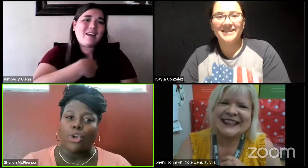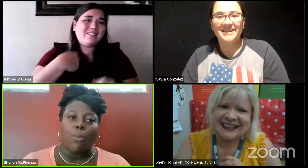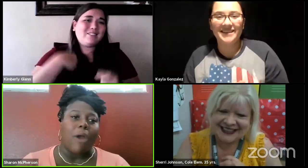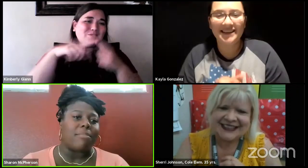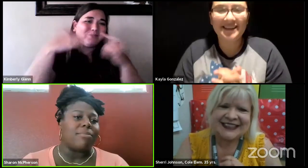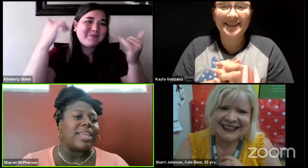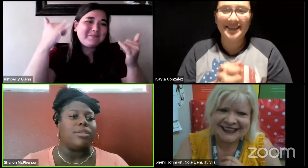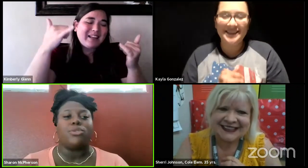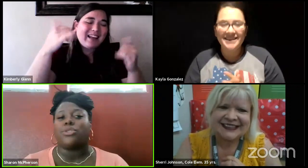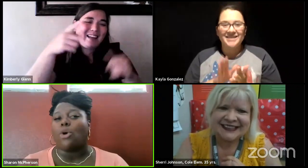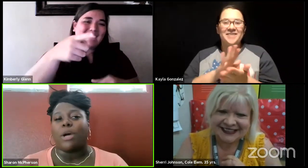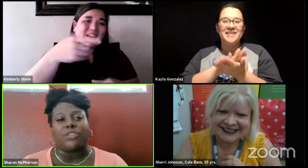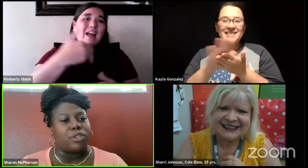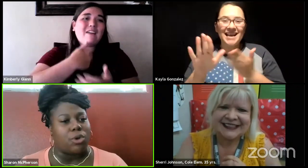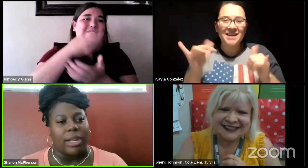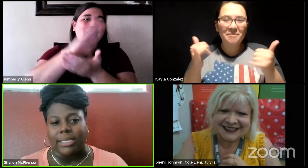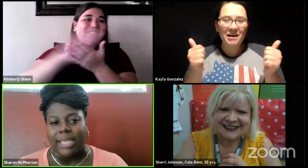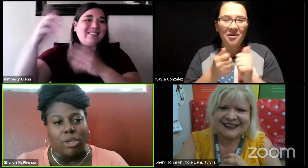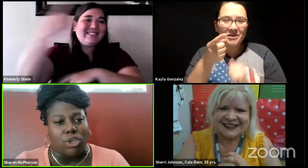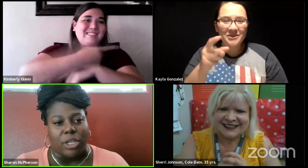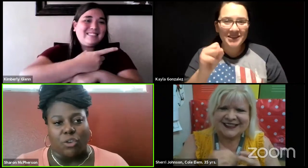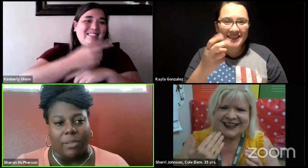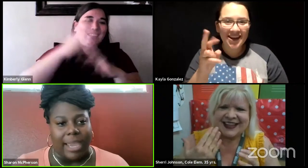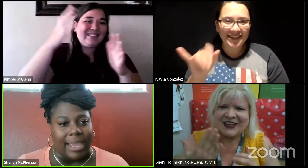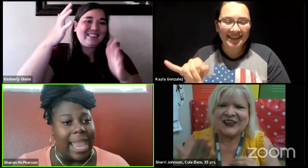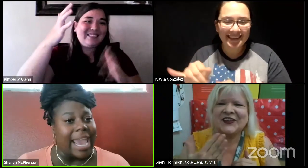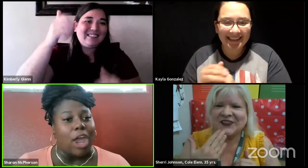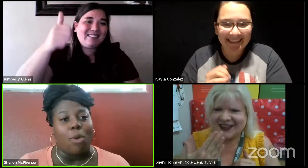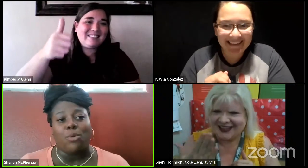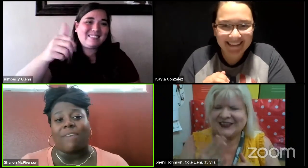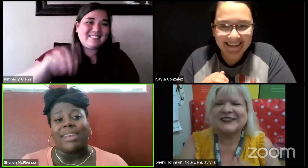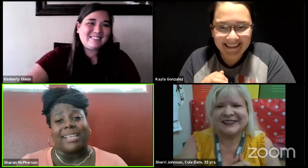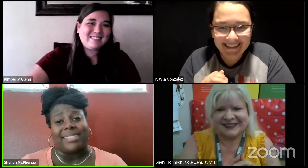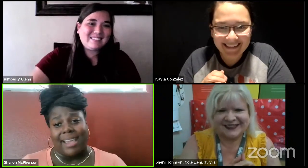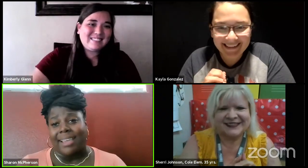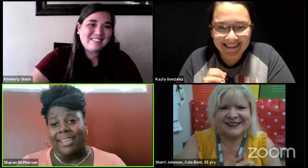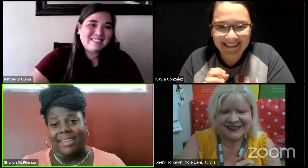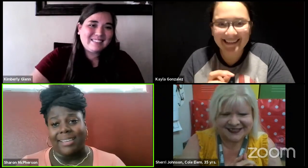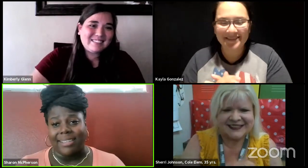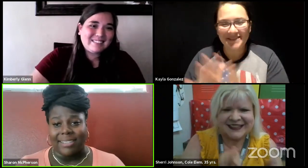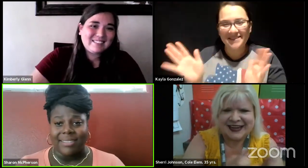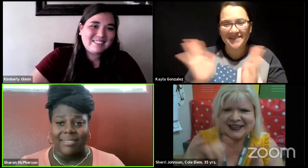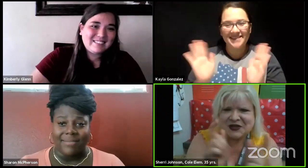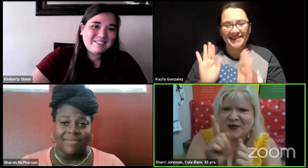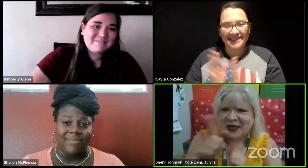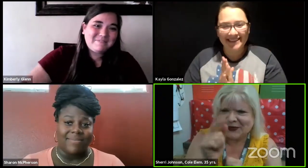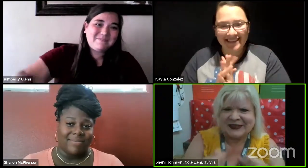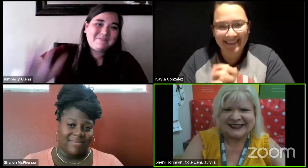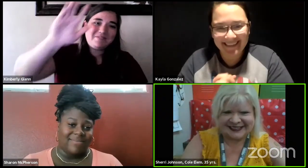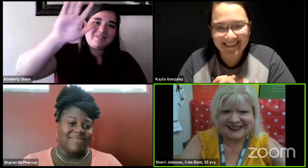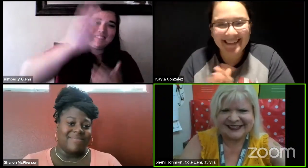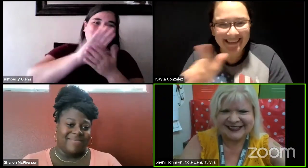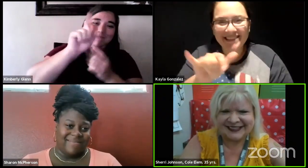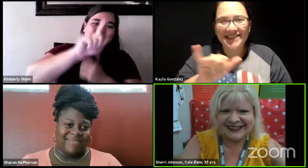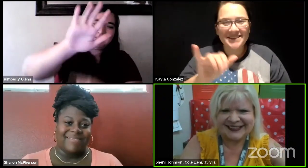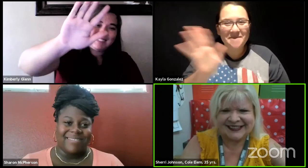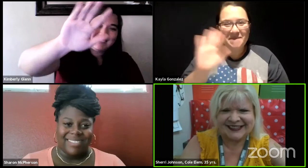Oh, sure, no problem. Thank you so much for joining us. Thank you so much for playing, and I hope you have a nice day. Nice to meet you.